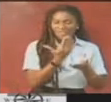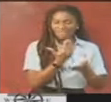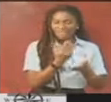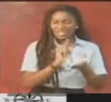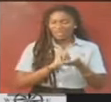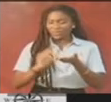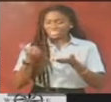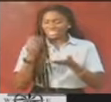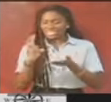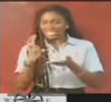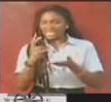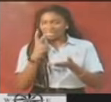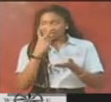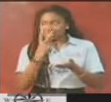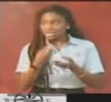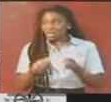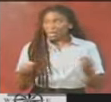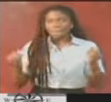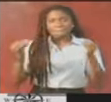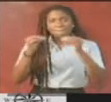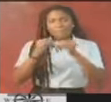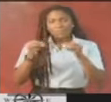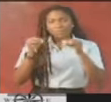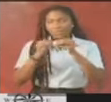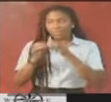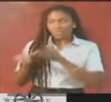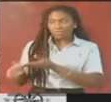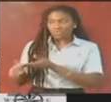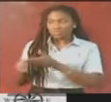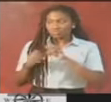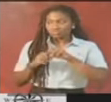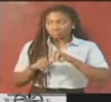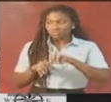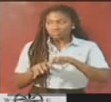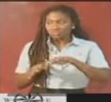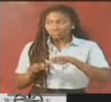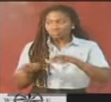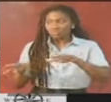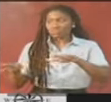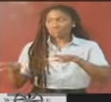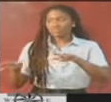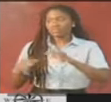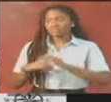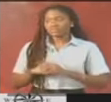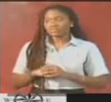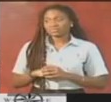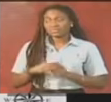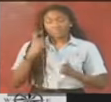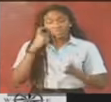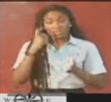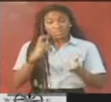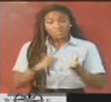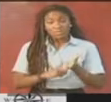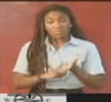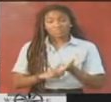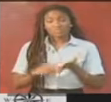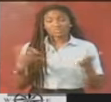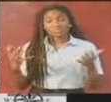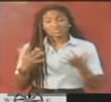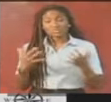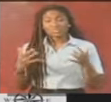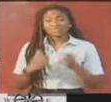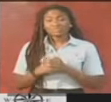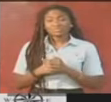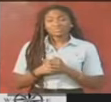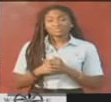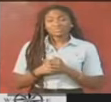spread with more areas being affected. But what we also note is that areas, even in those areas which